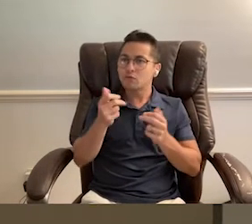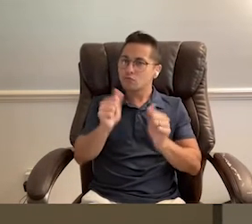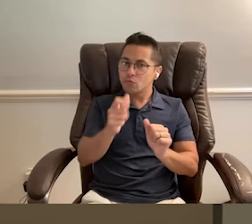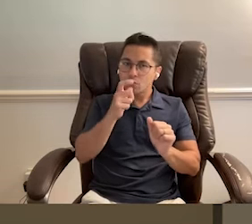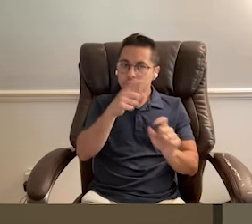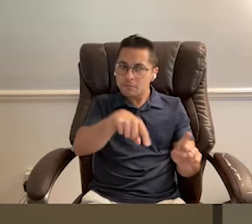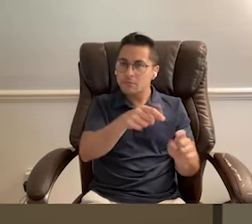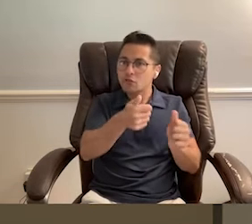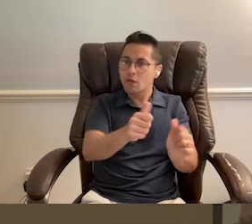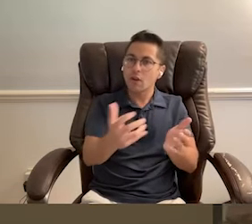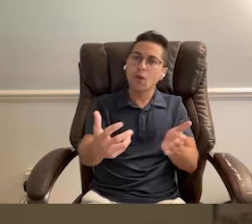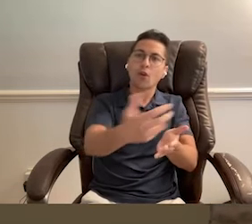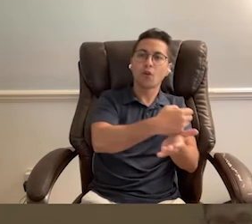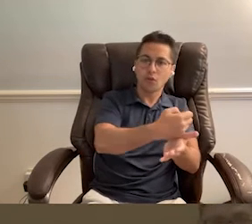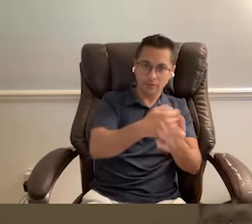All right.